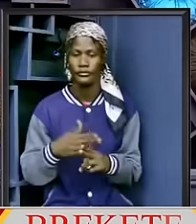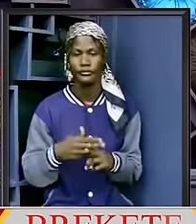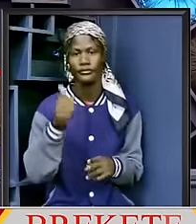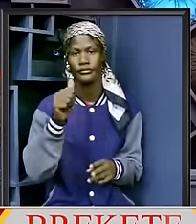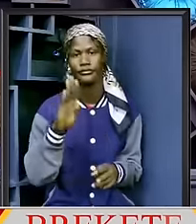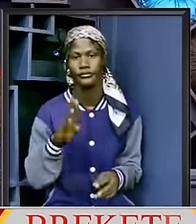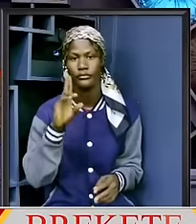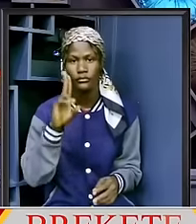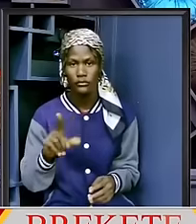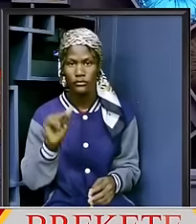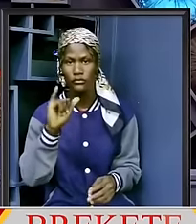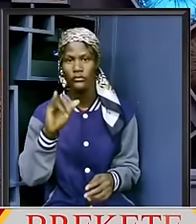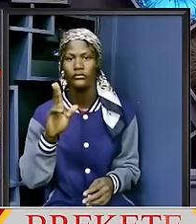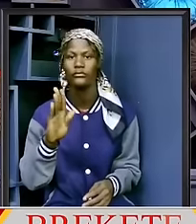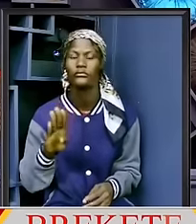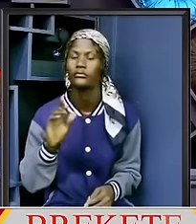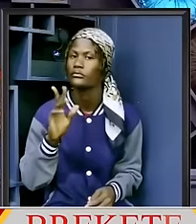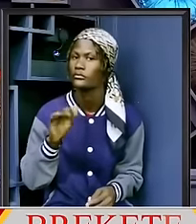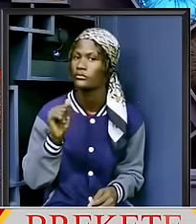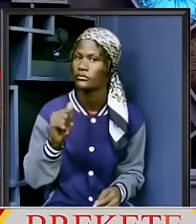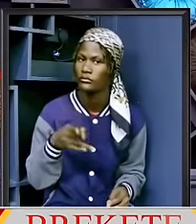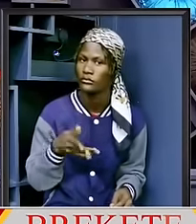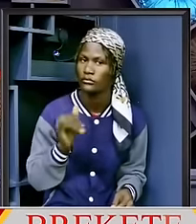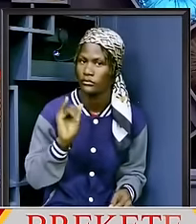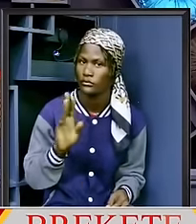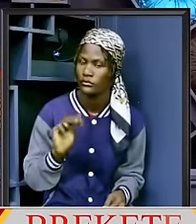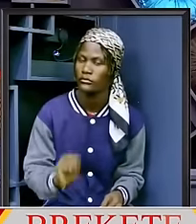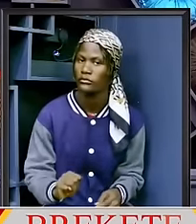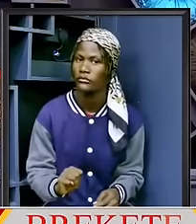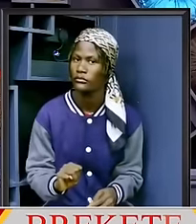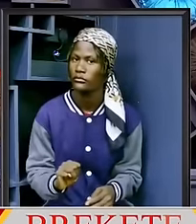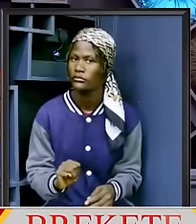Ibrahim, sir. Abu Ibrahim? Yes, sir.